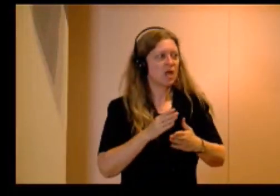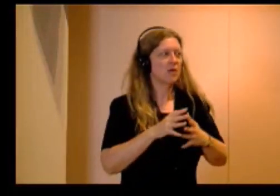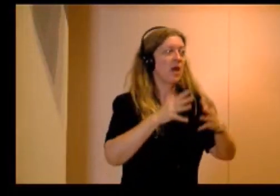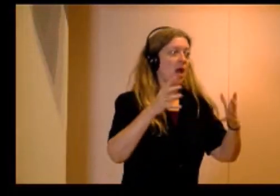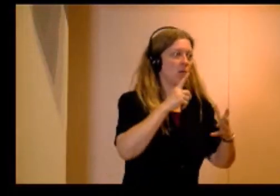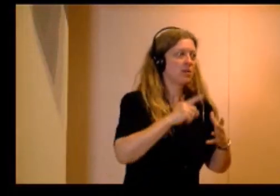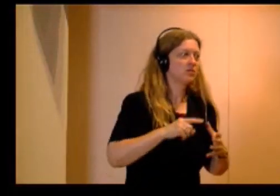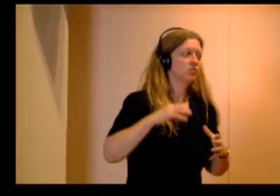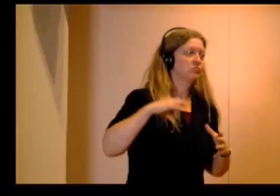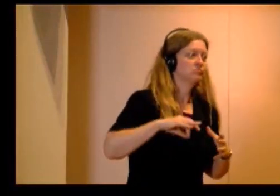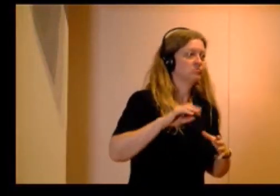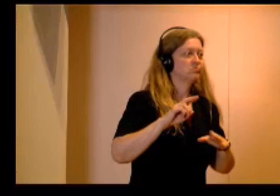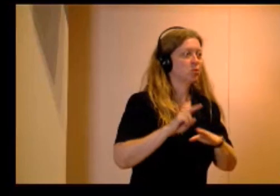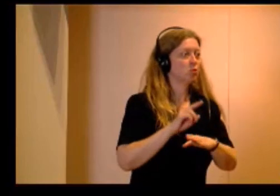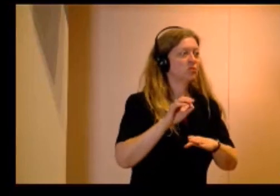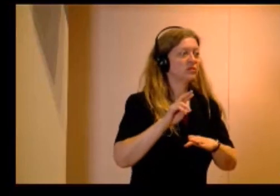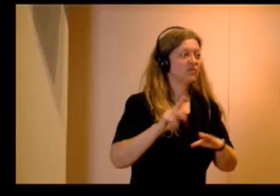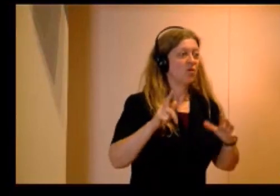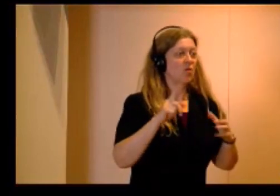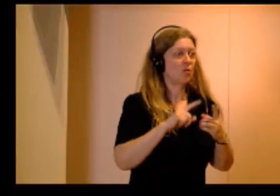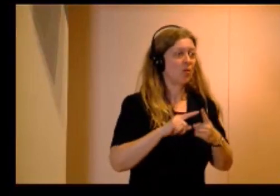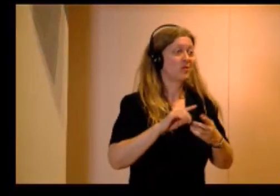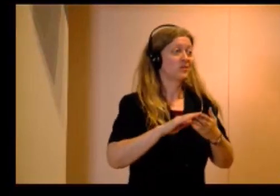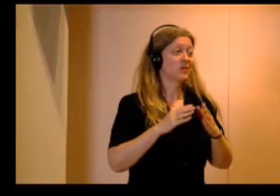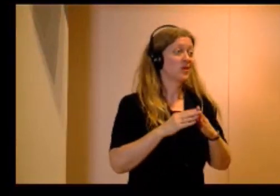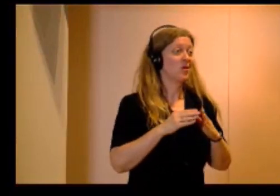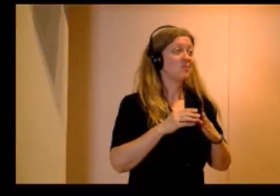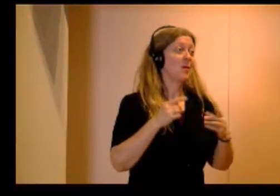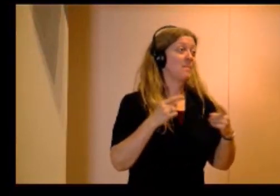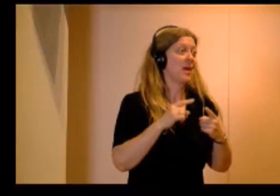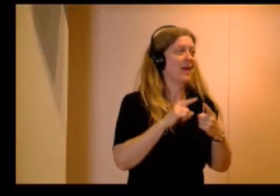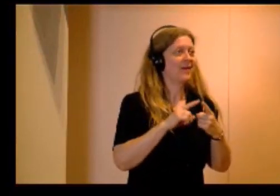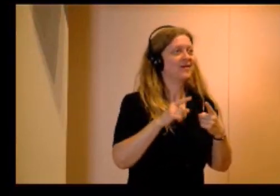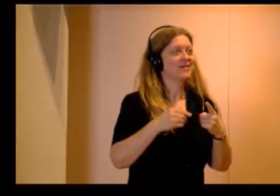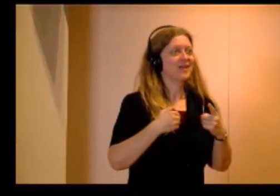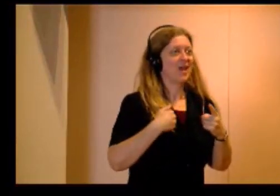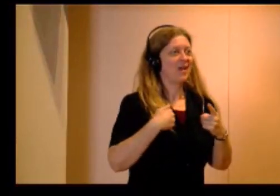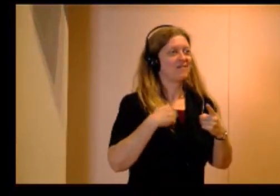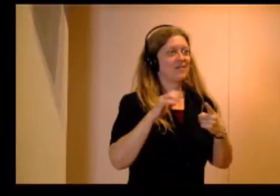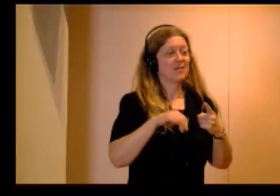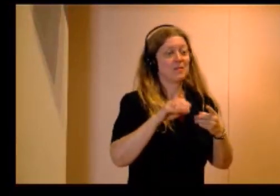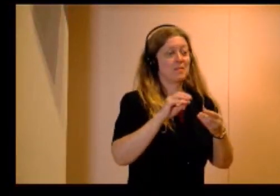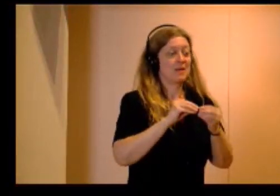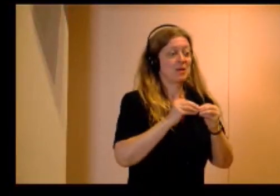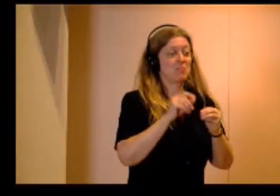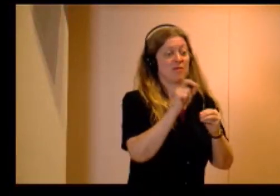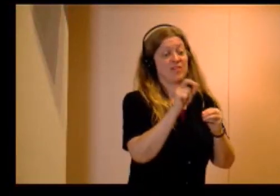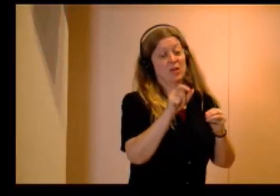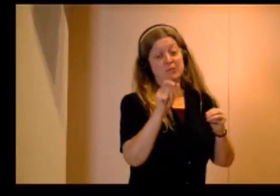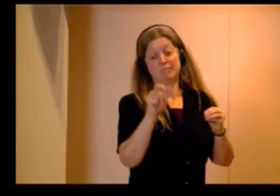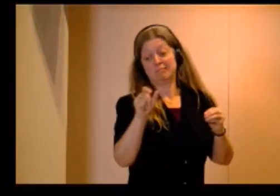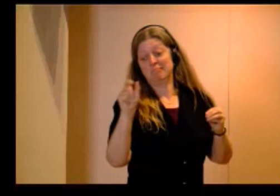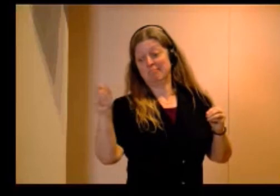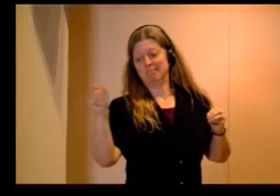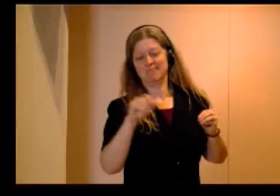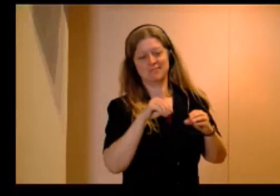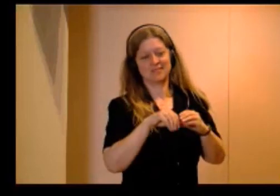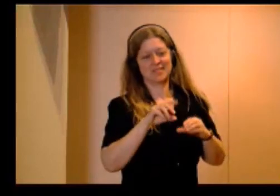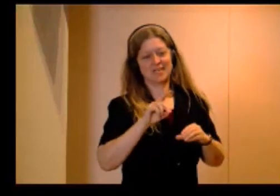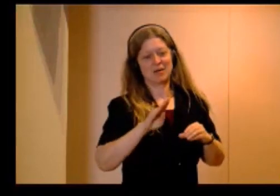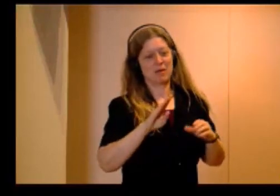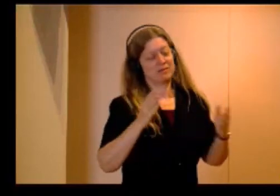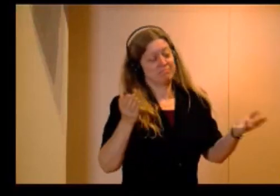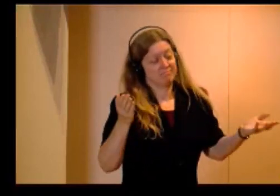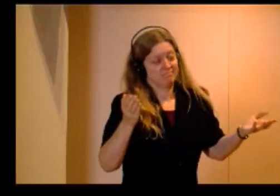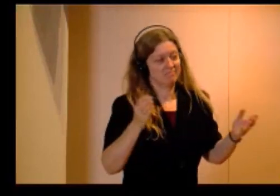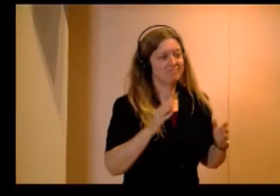to have that many fields in a database? Of course, you can add all you want in a header, but yeah, that's one thing that we